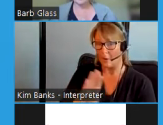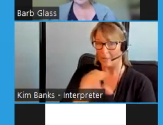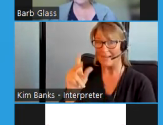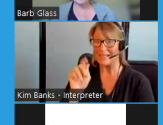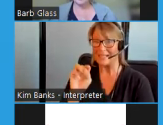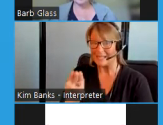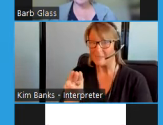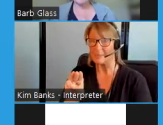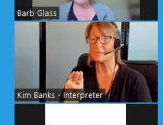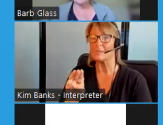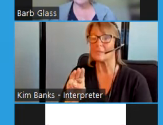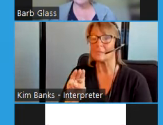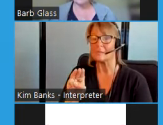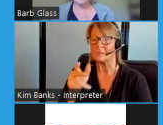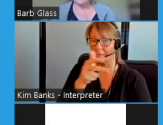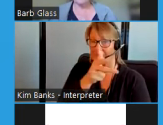as the PowerPoint slide deck?